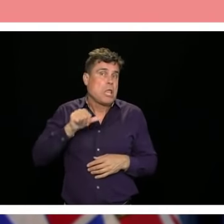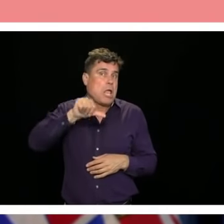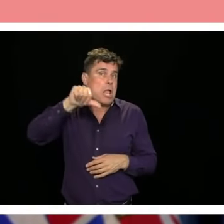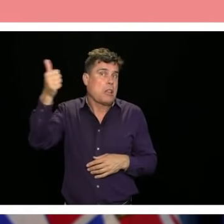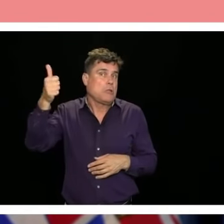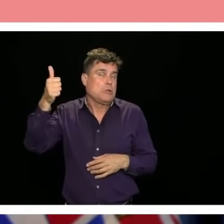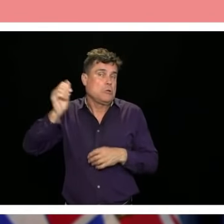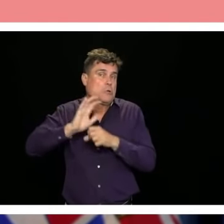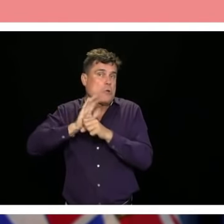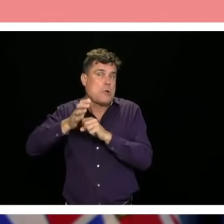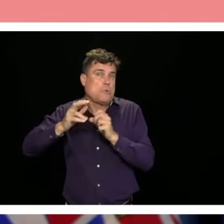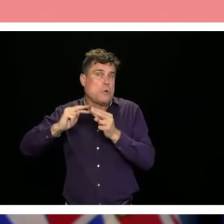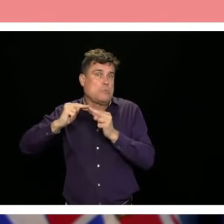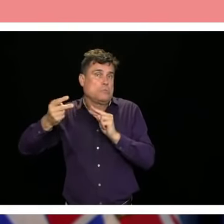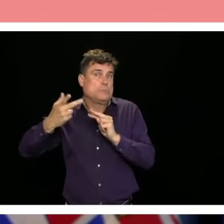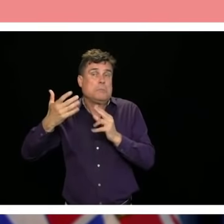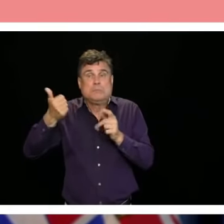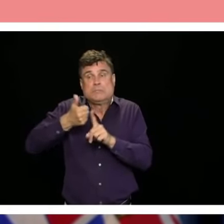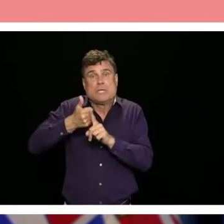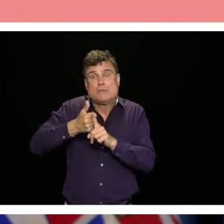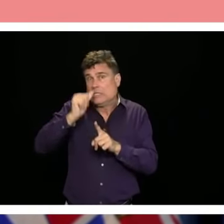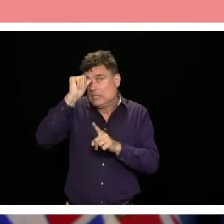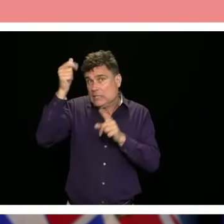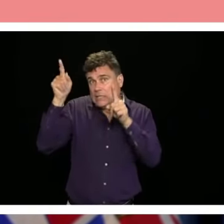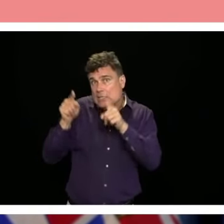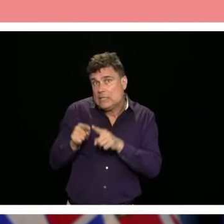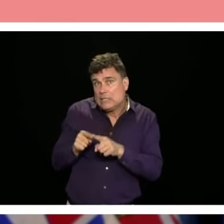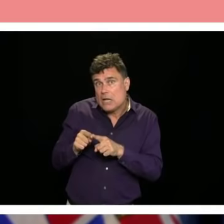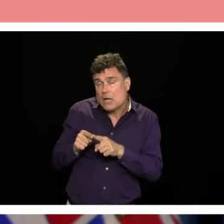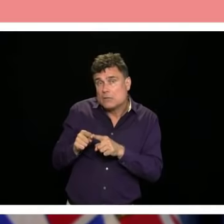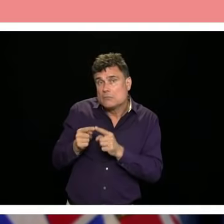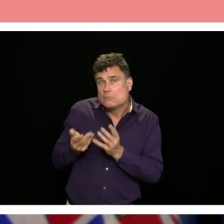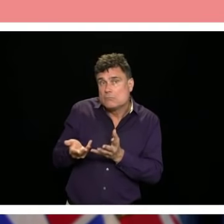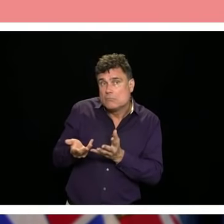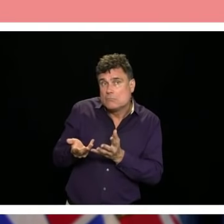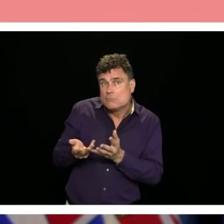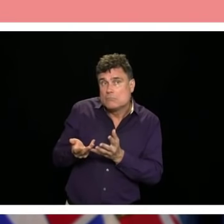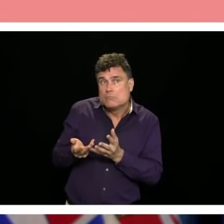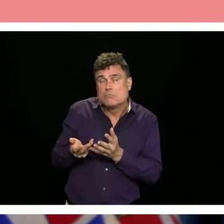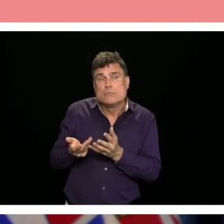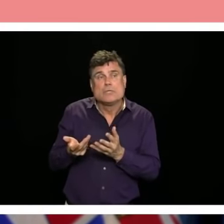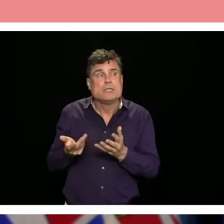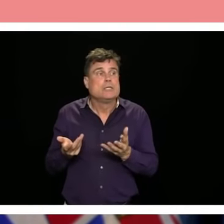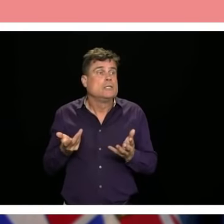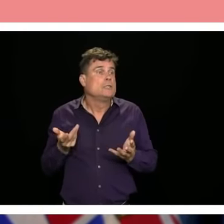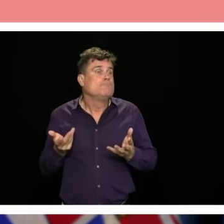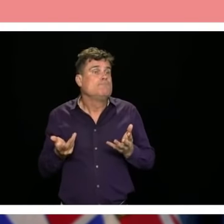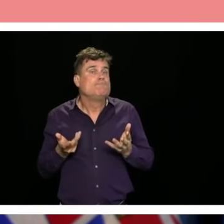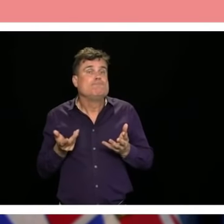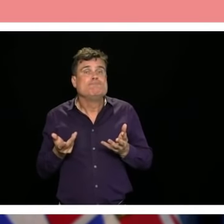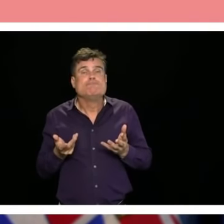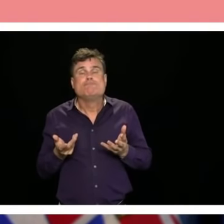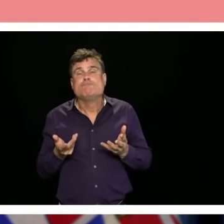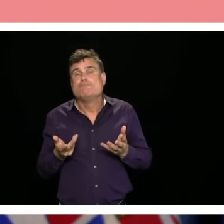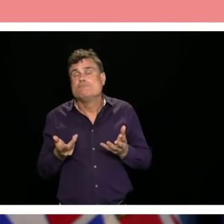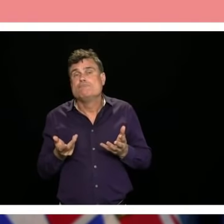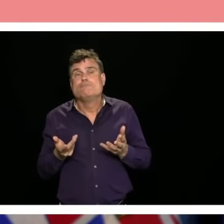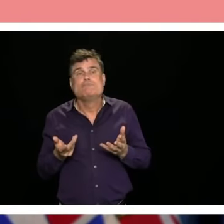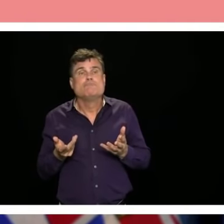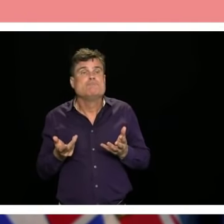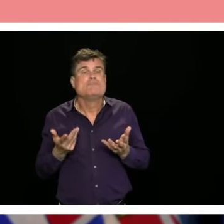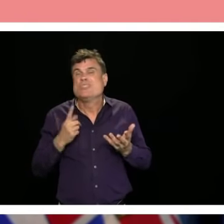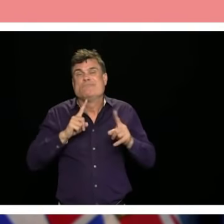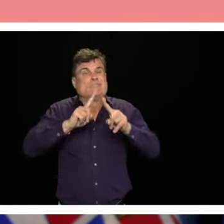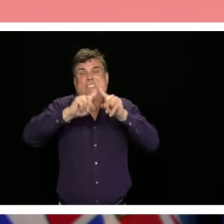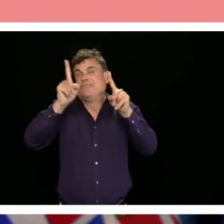European strain or other parts of Canada. So it's a very broad group, but you will see that about a quarter of the